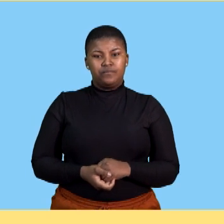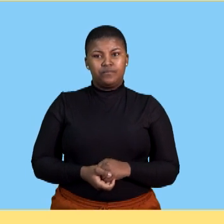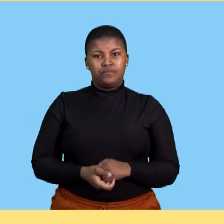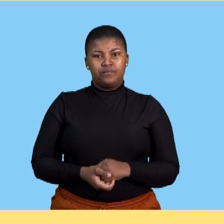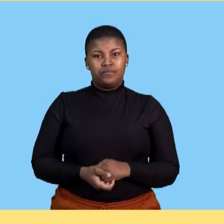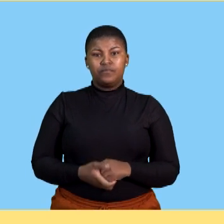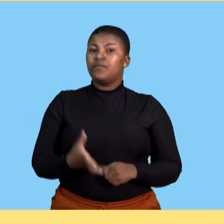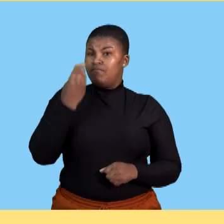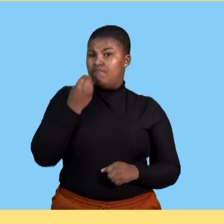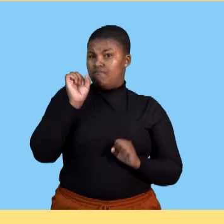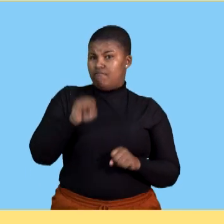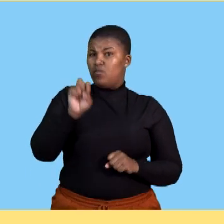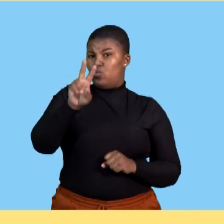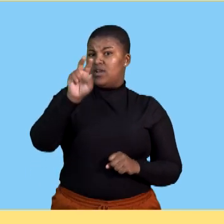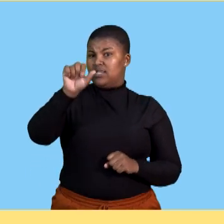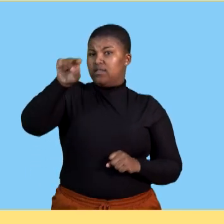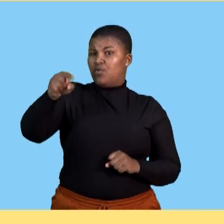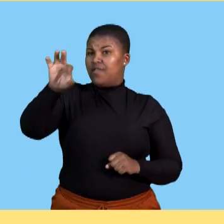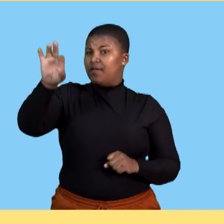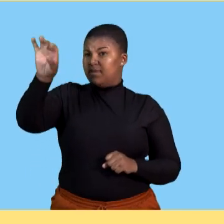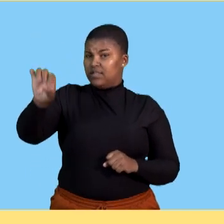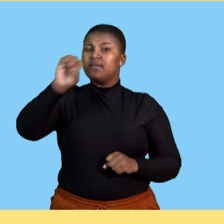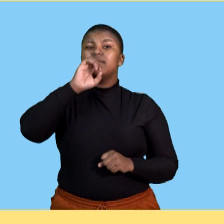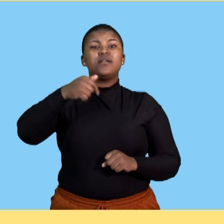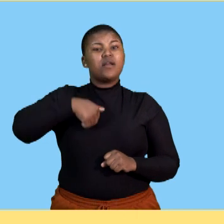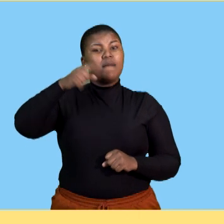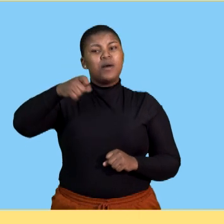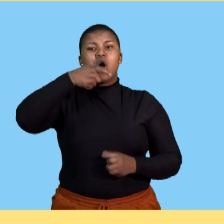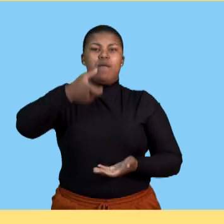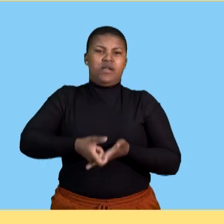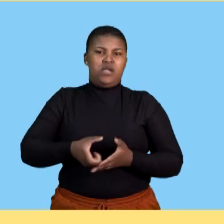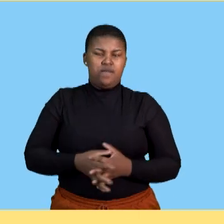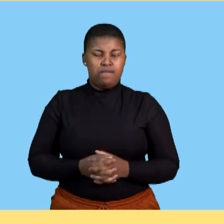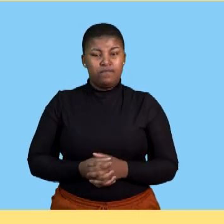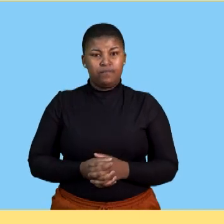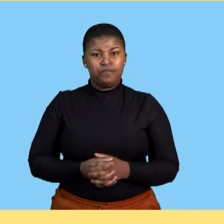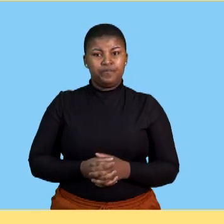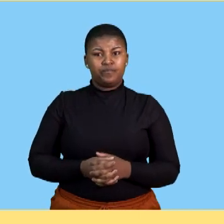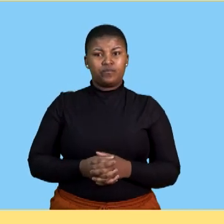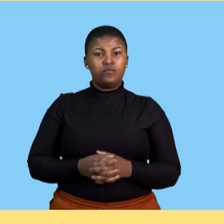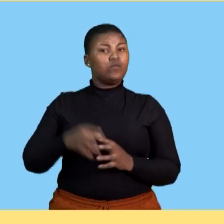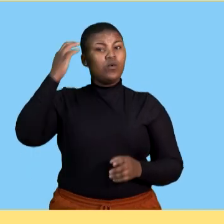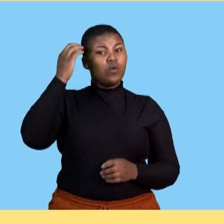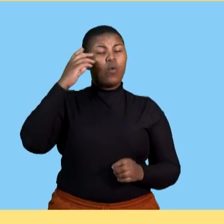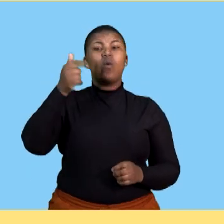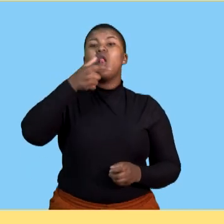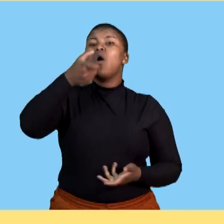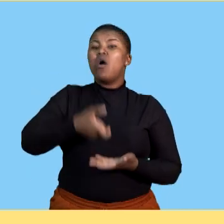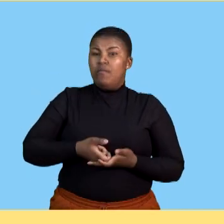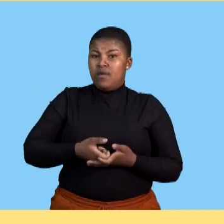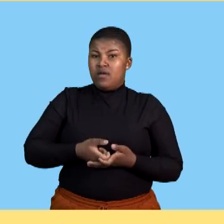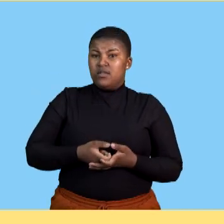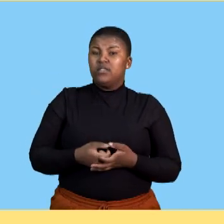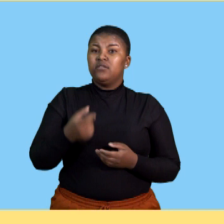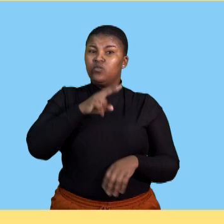Once we have our 26.3%, we now need to comment. We know that when we are